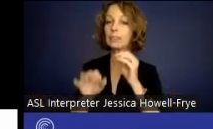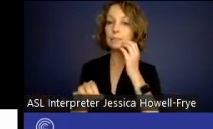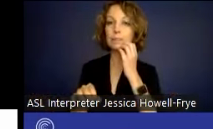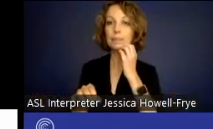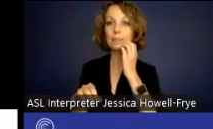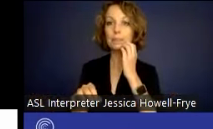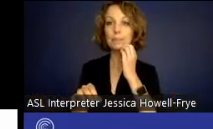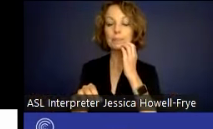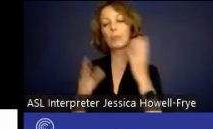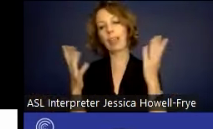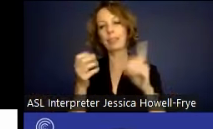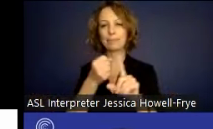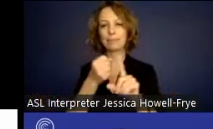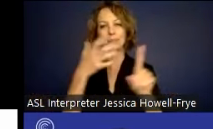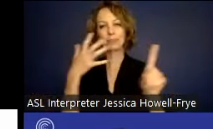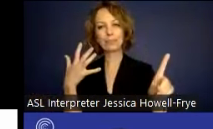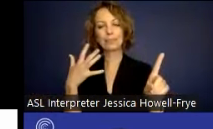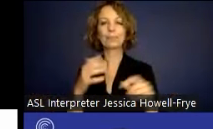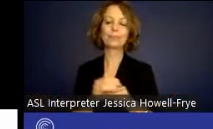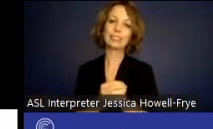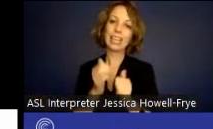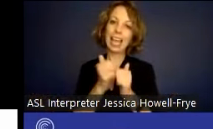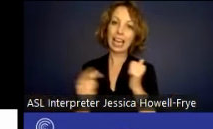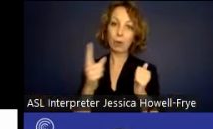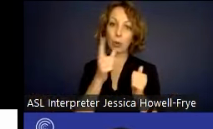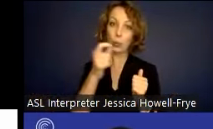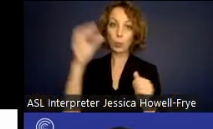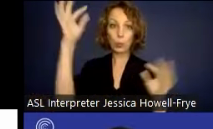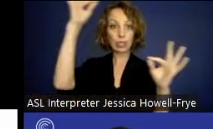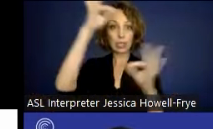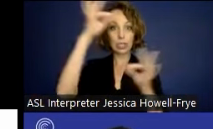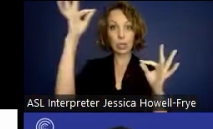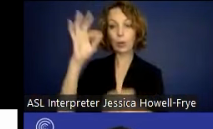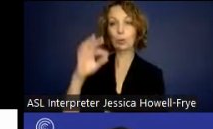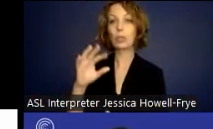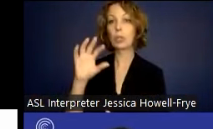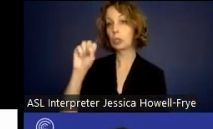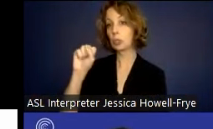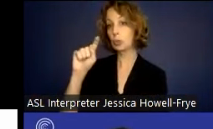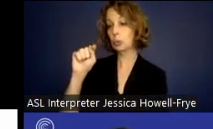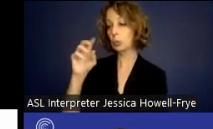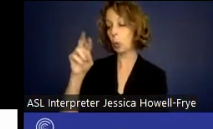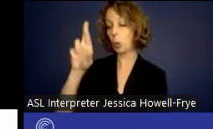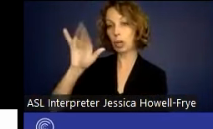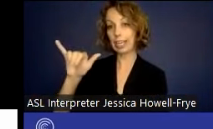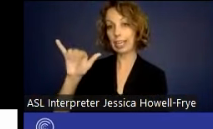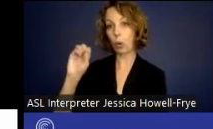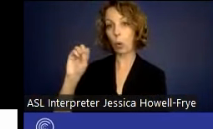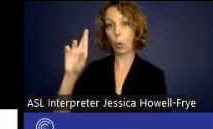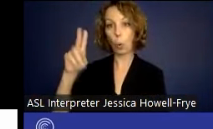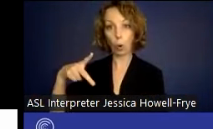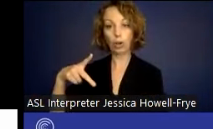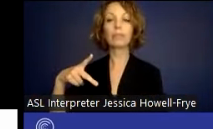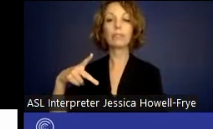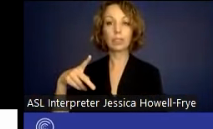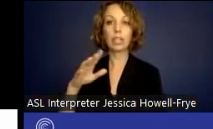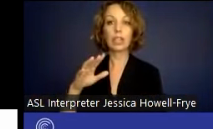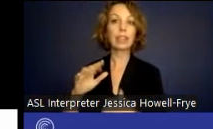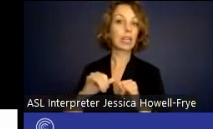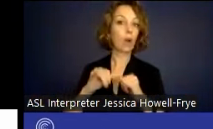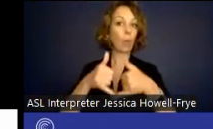just to fill you in, anyone who's not familiar with StoryCorps, StoryCorps is the